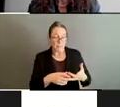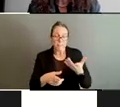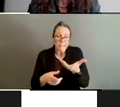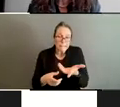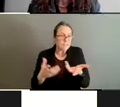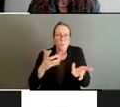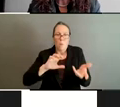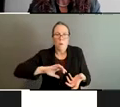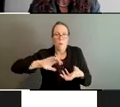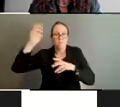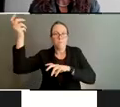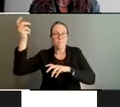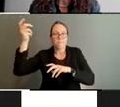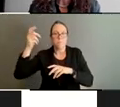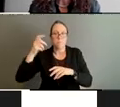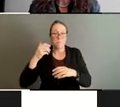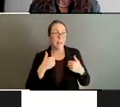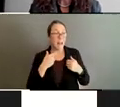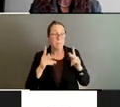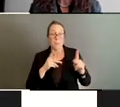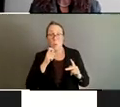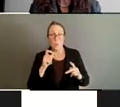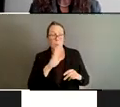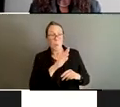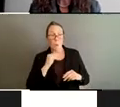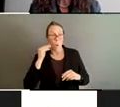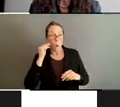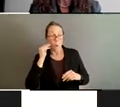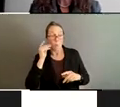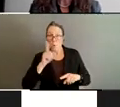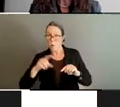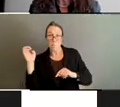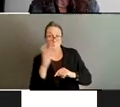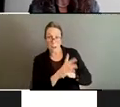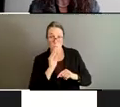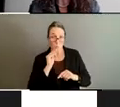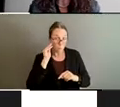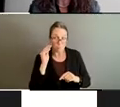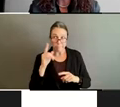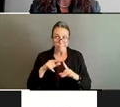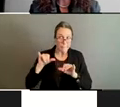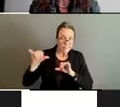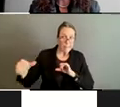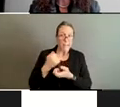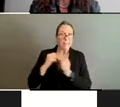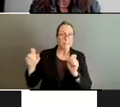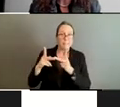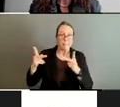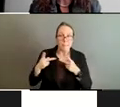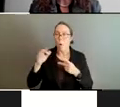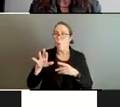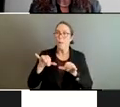We had folks that because their homes, they weren't going to be able to go back to them. They were in a shelter, or they had evacuated and they were in a